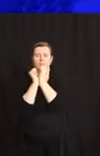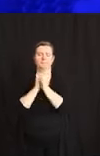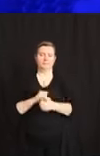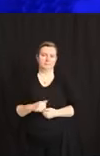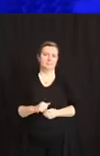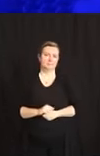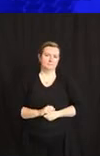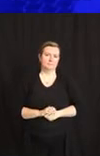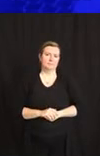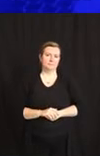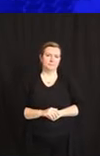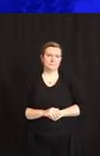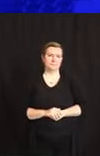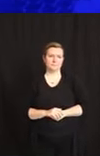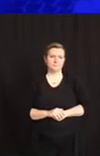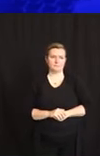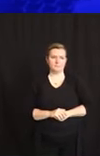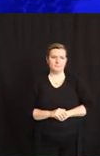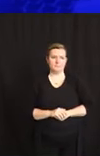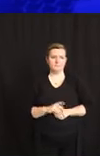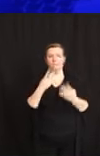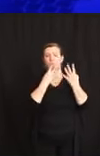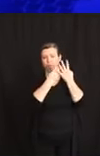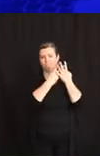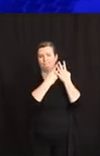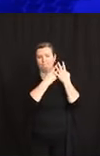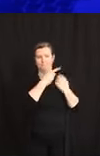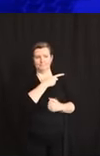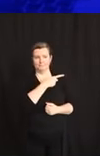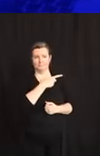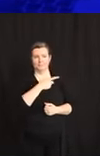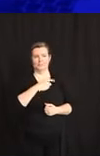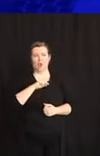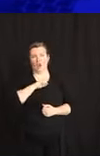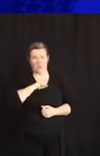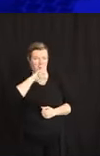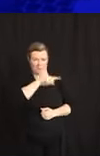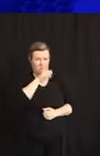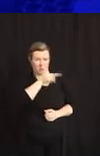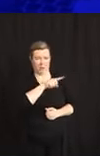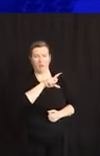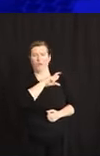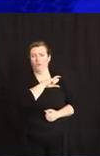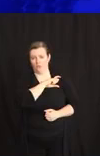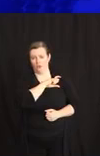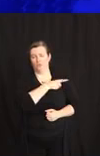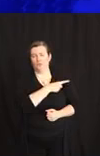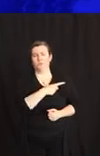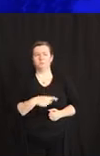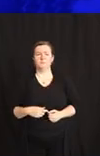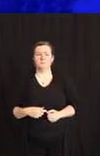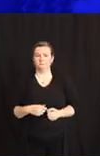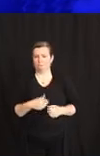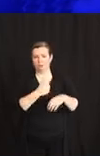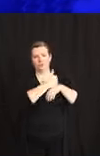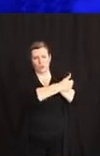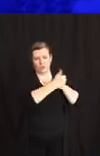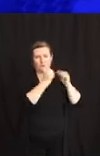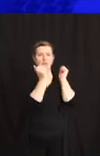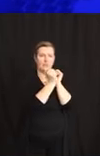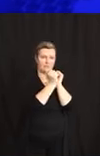and trying to spit on corrections officers. She was charged with terroristic threats, aggravated assault, endangering another, and